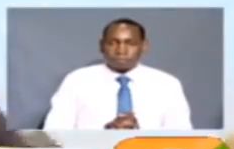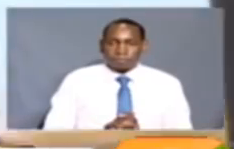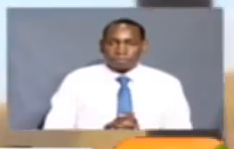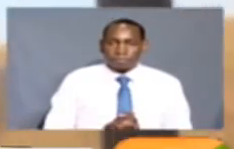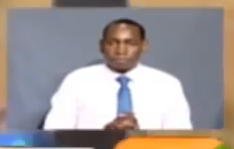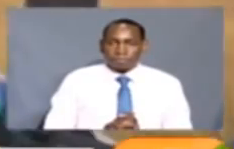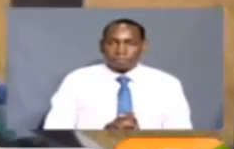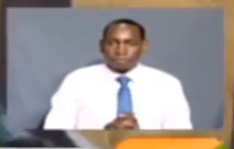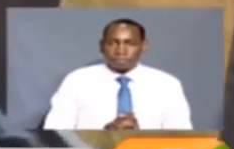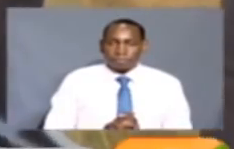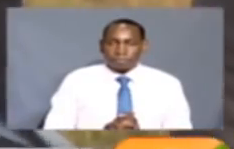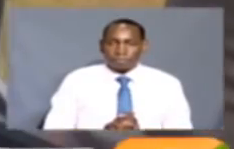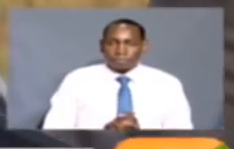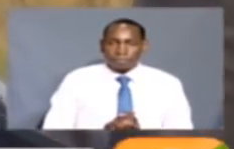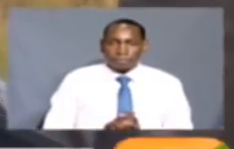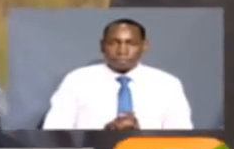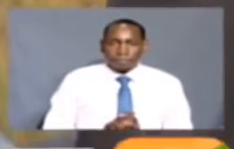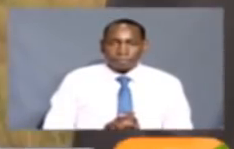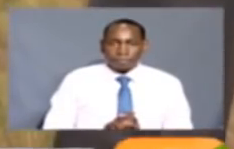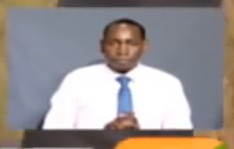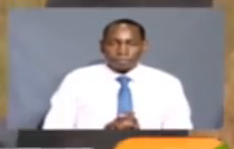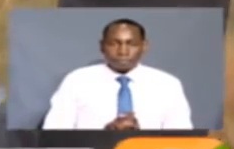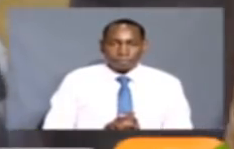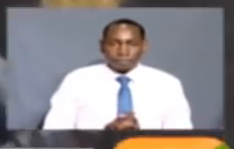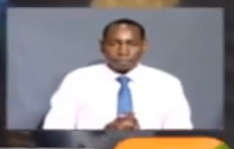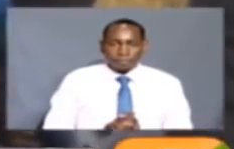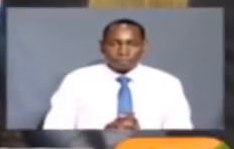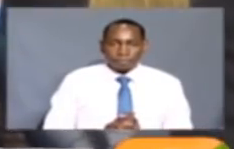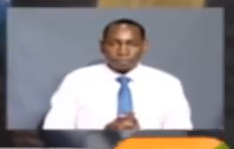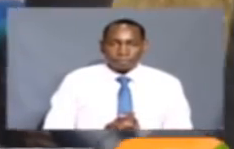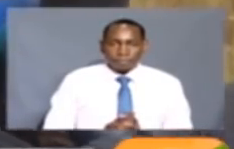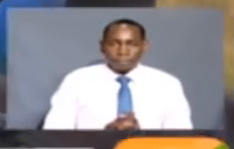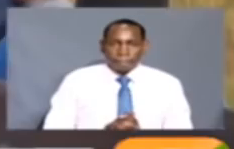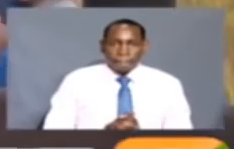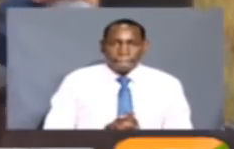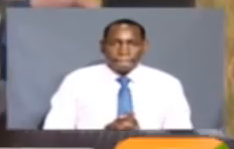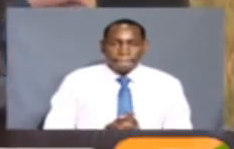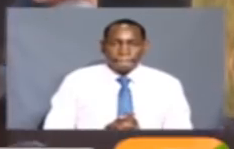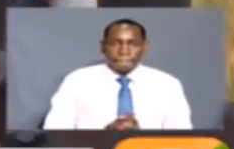Stay in that position. God. There we go, folks.